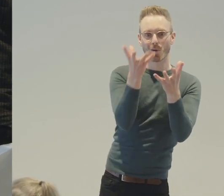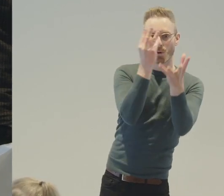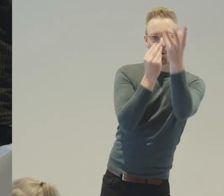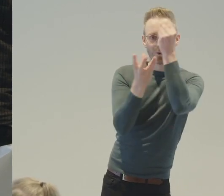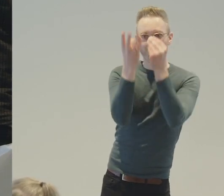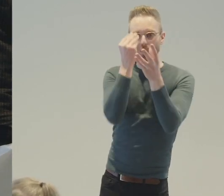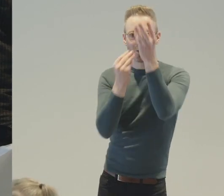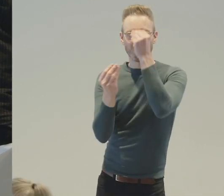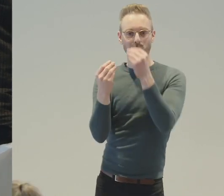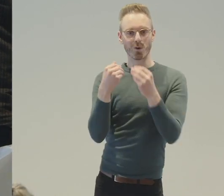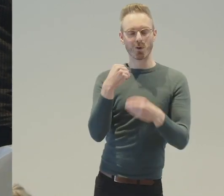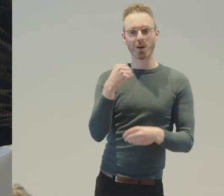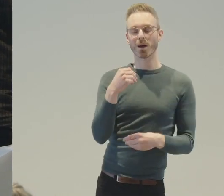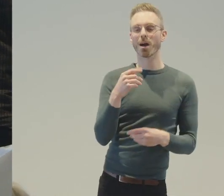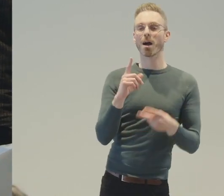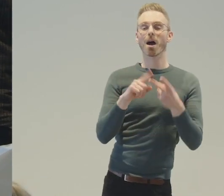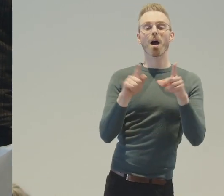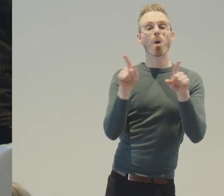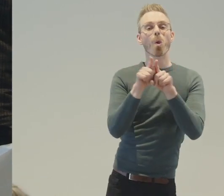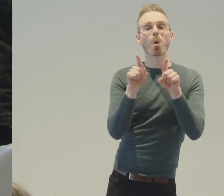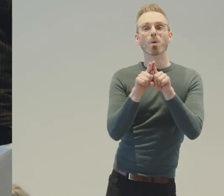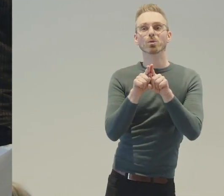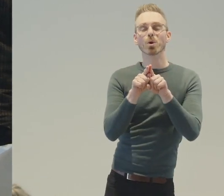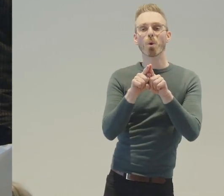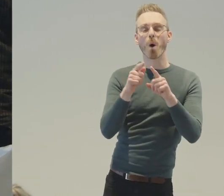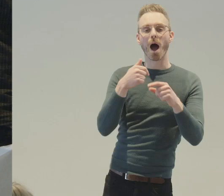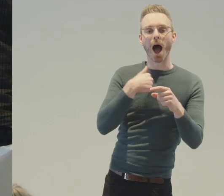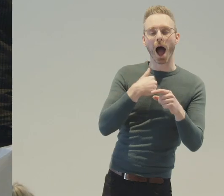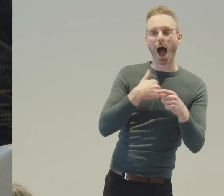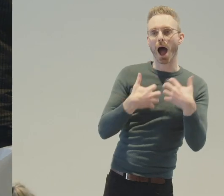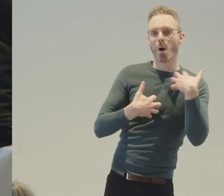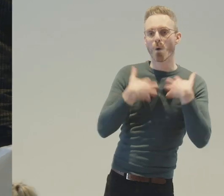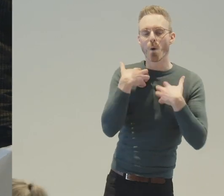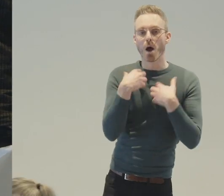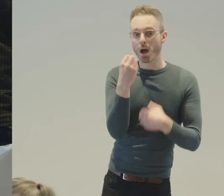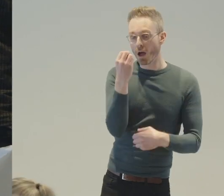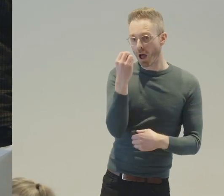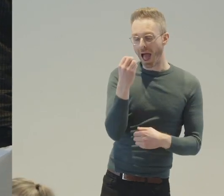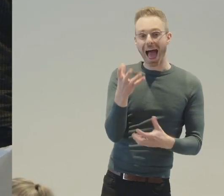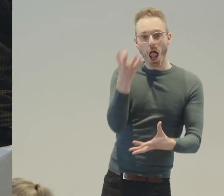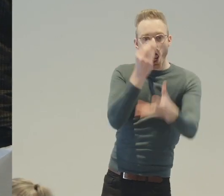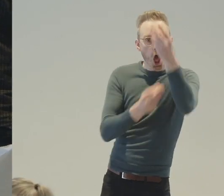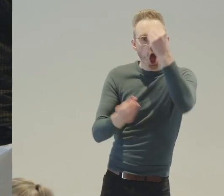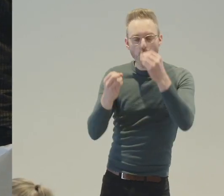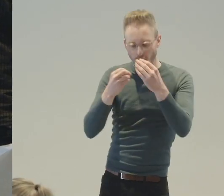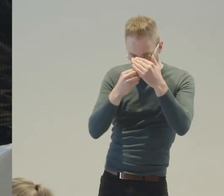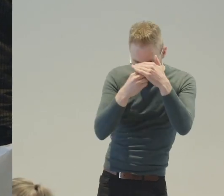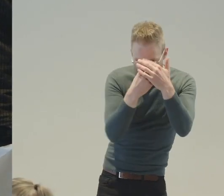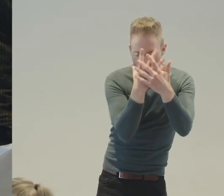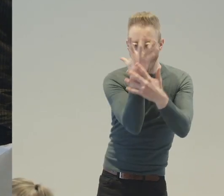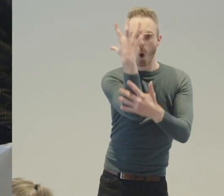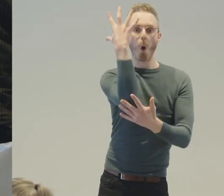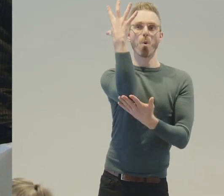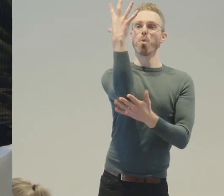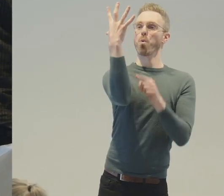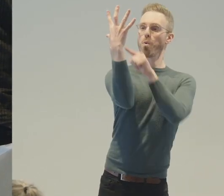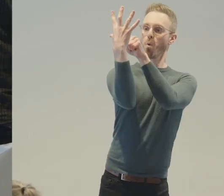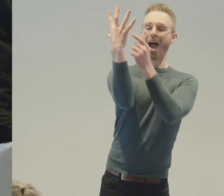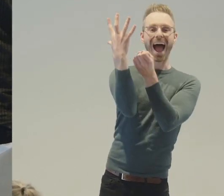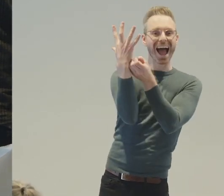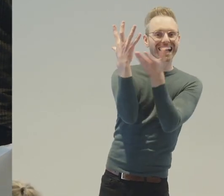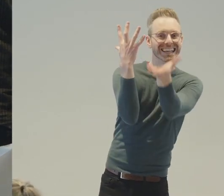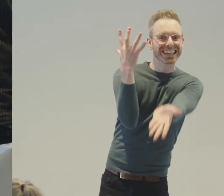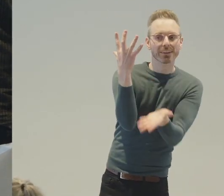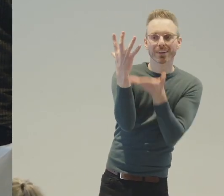also it's knowledge that I can give to people on their leadership journey. Brilliant. And your roots go